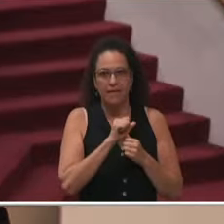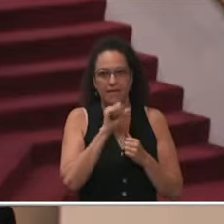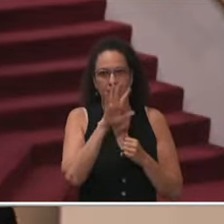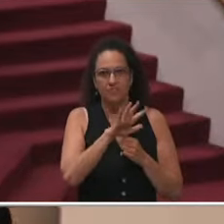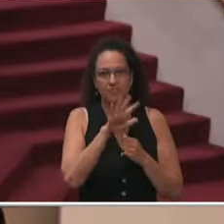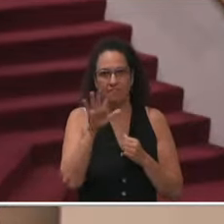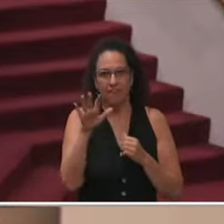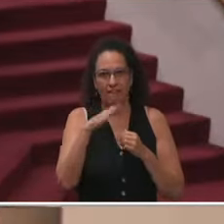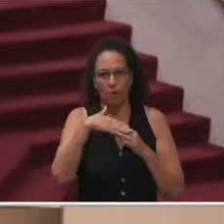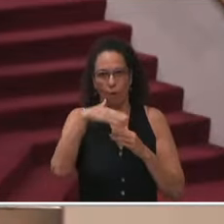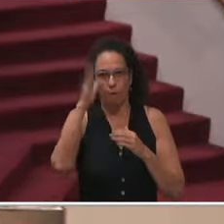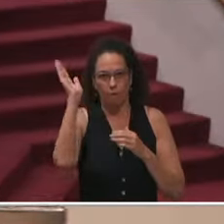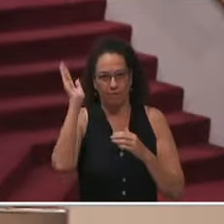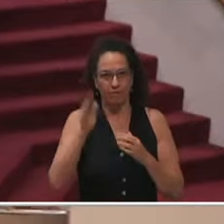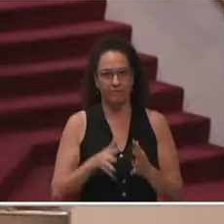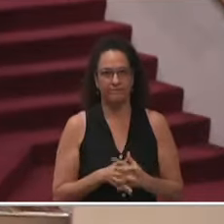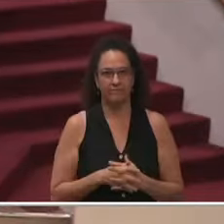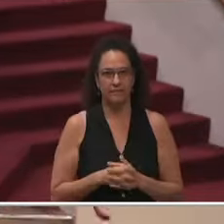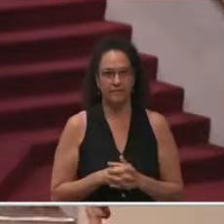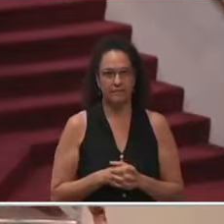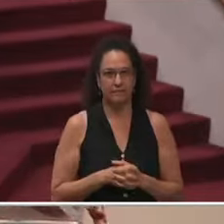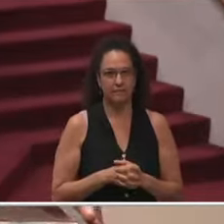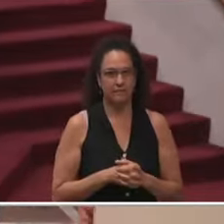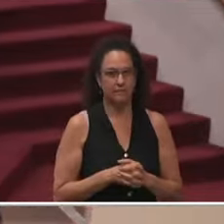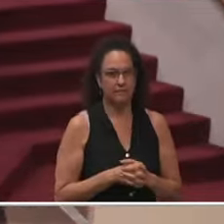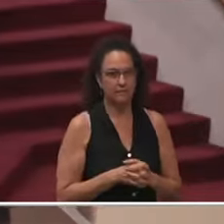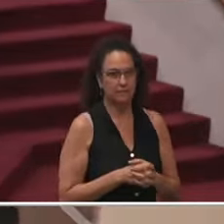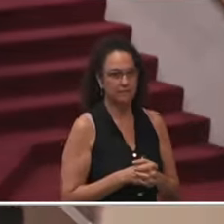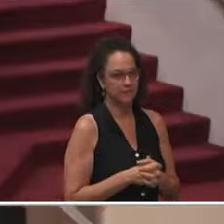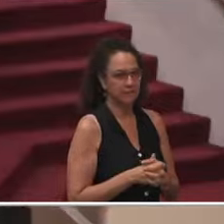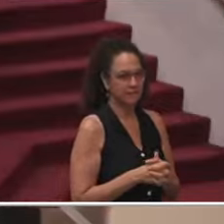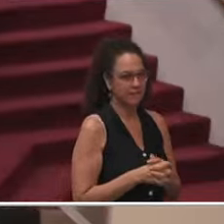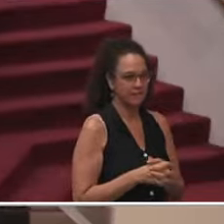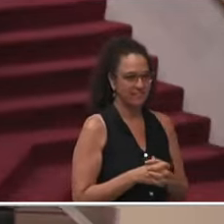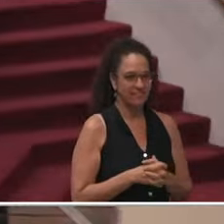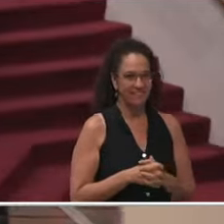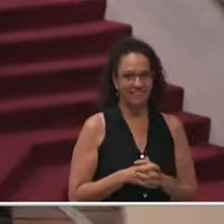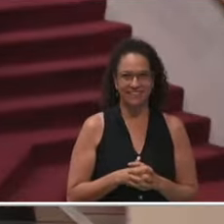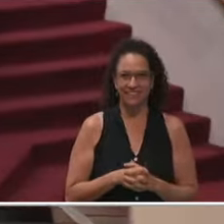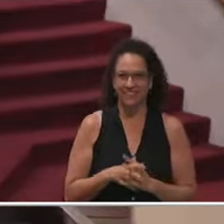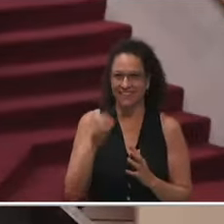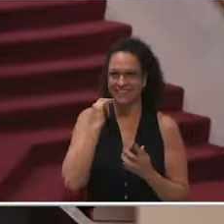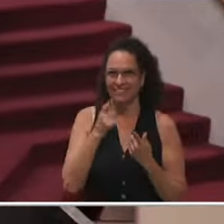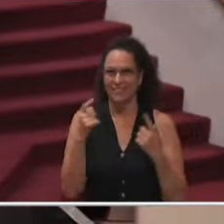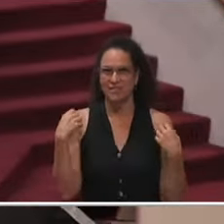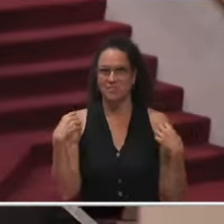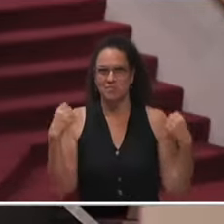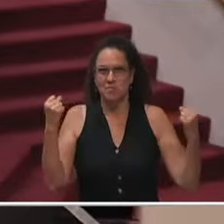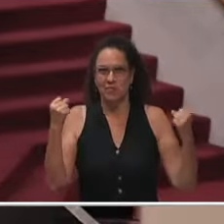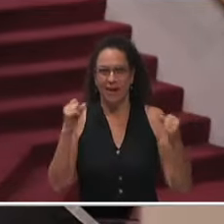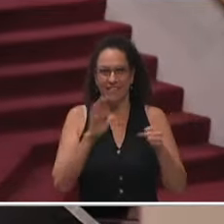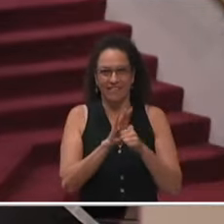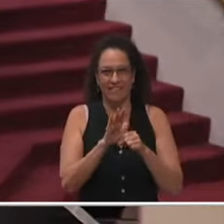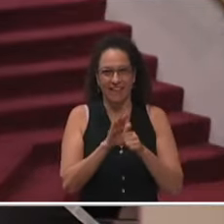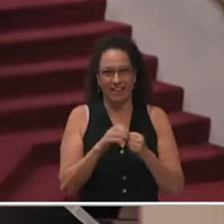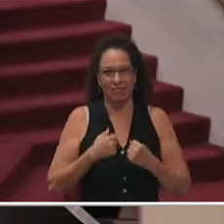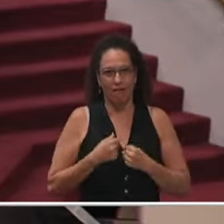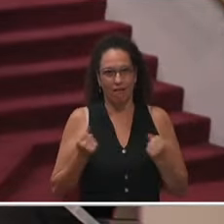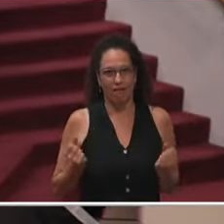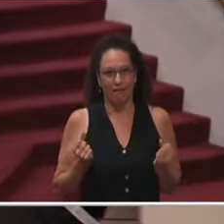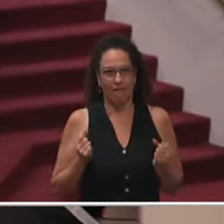55 and above. So if you're brave enough to share with us that